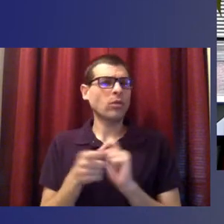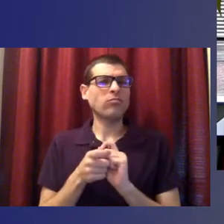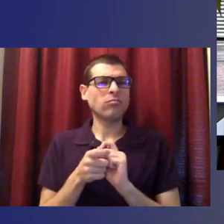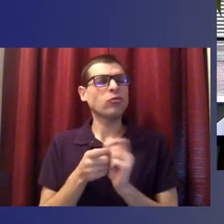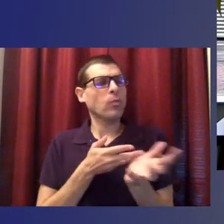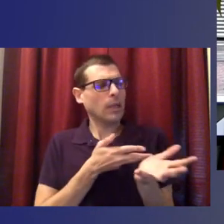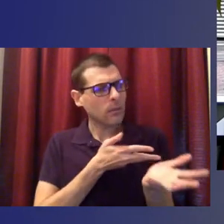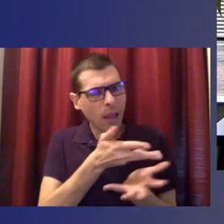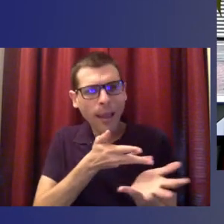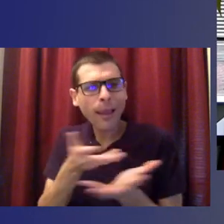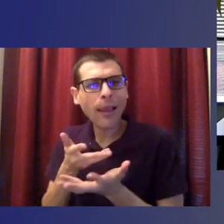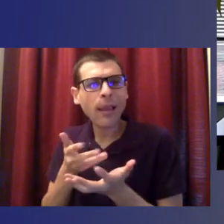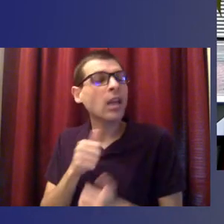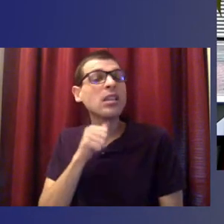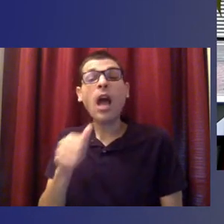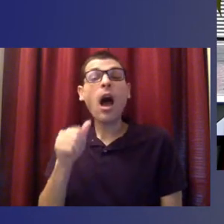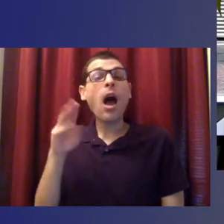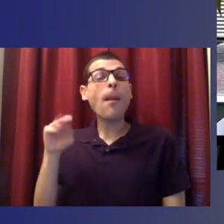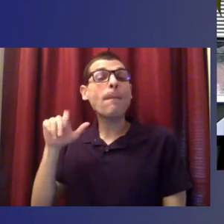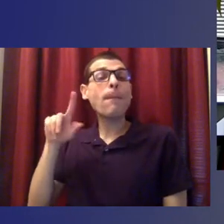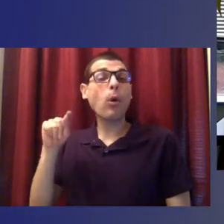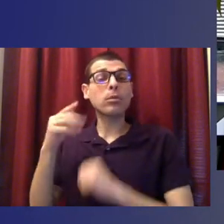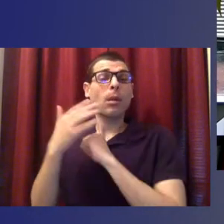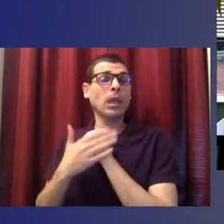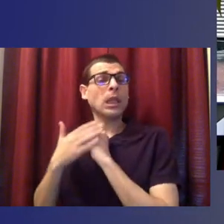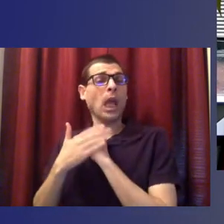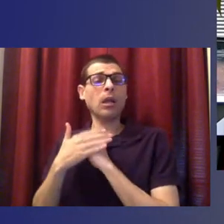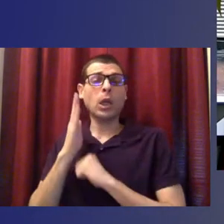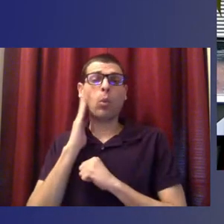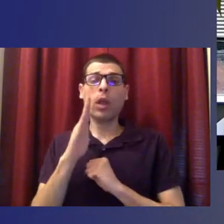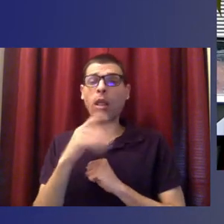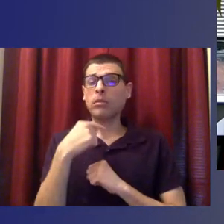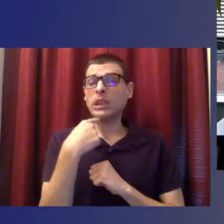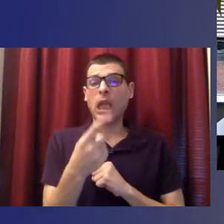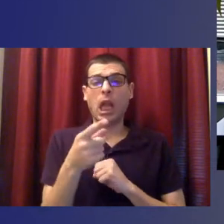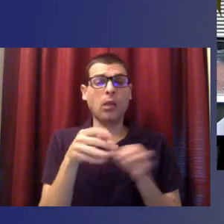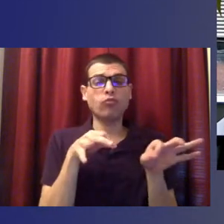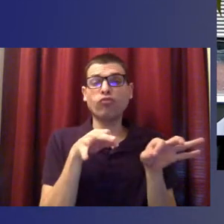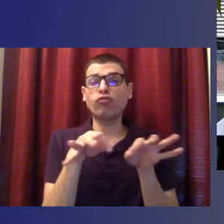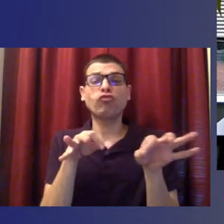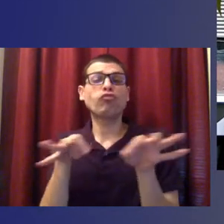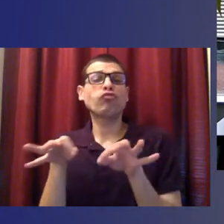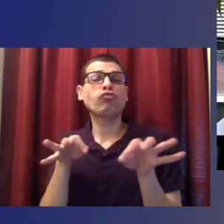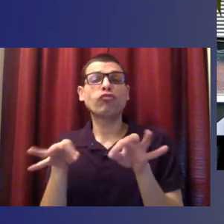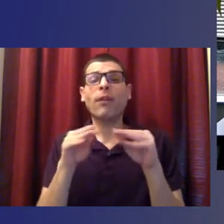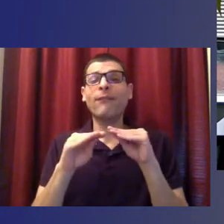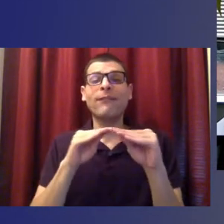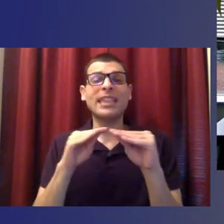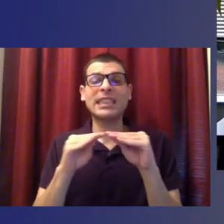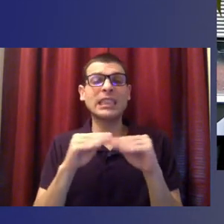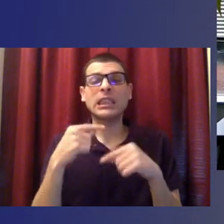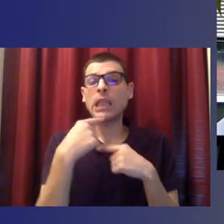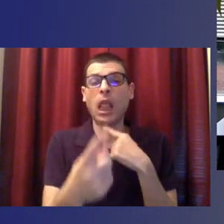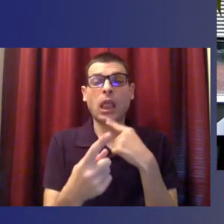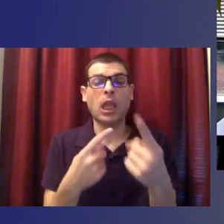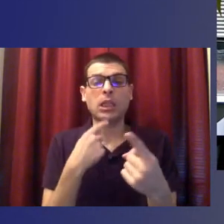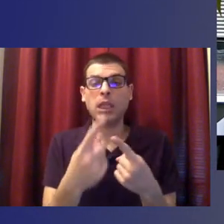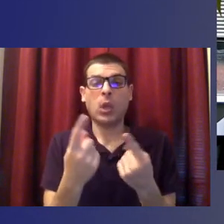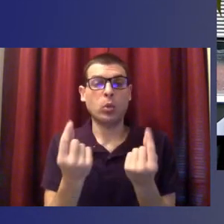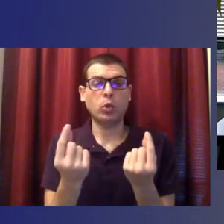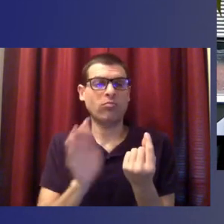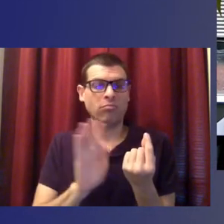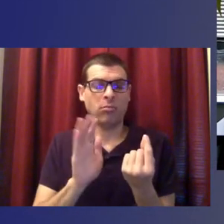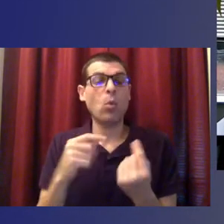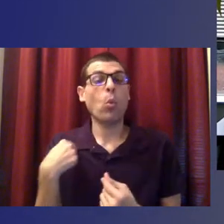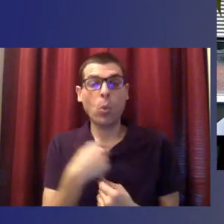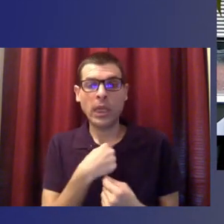County describing or outlining how to fix our community. It's our community coming to us and saying, we